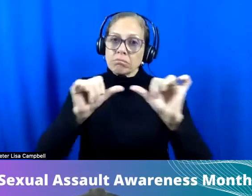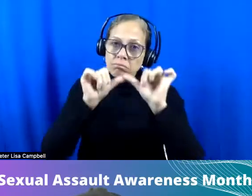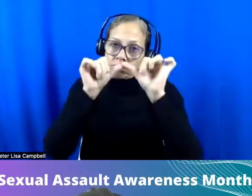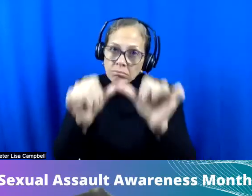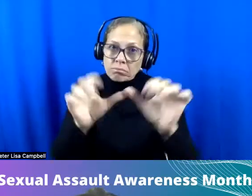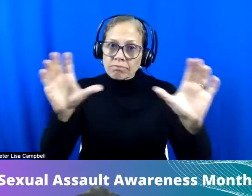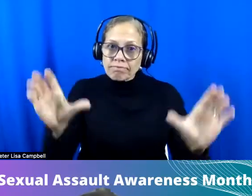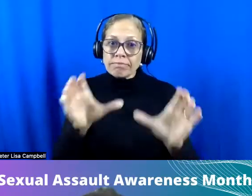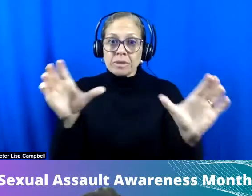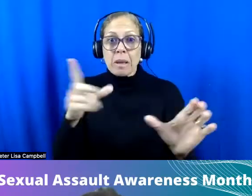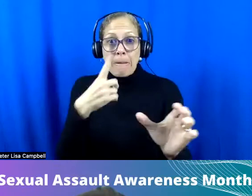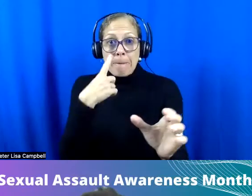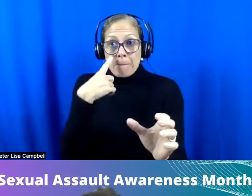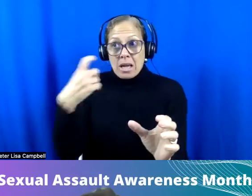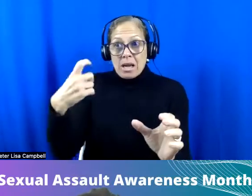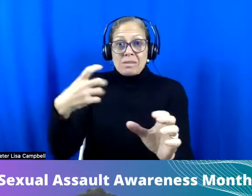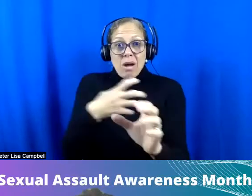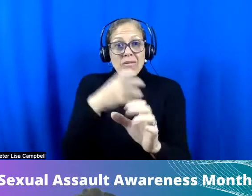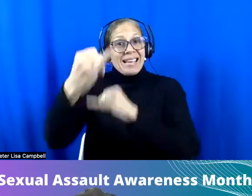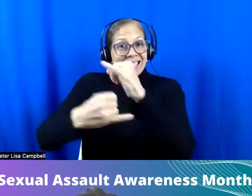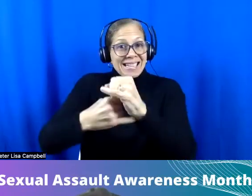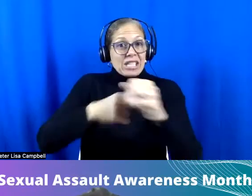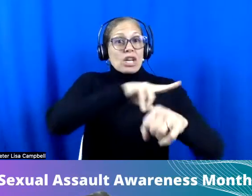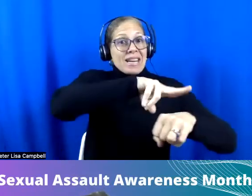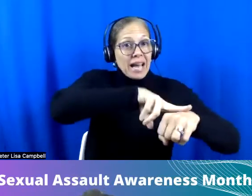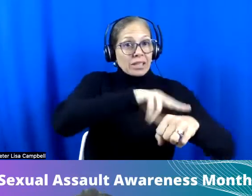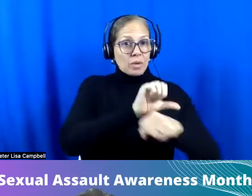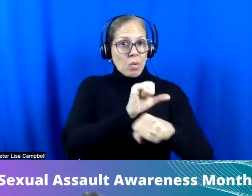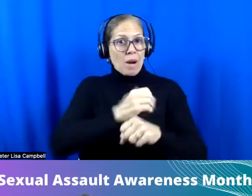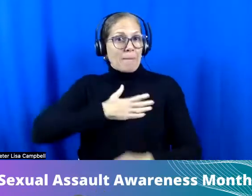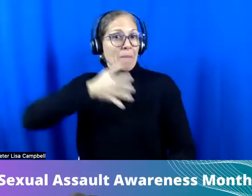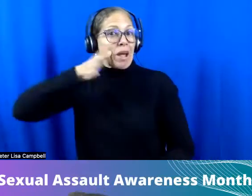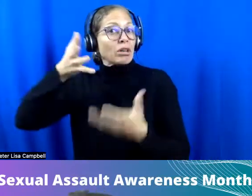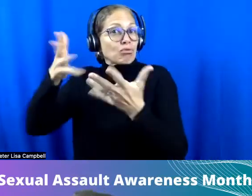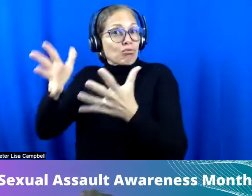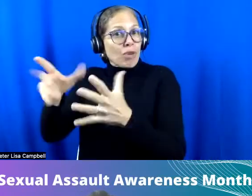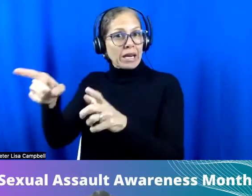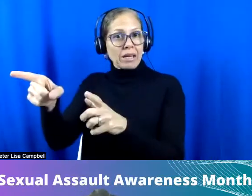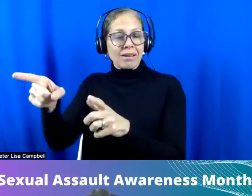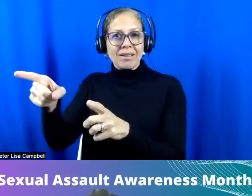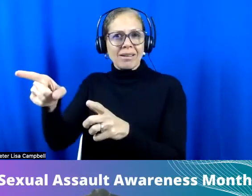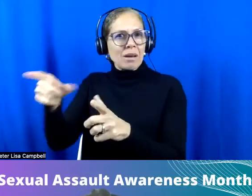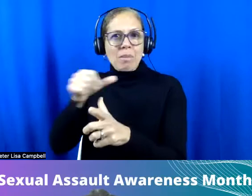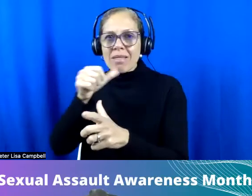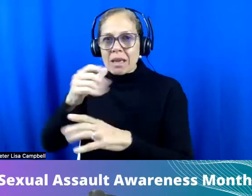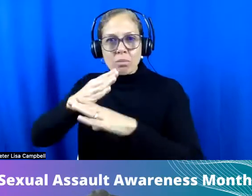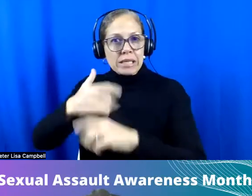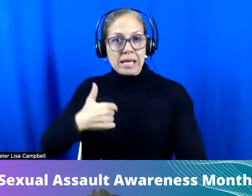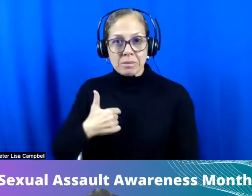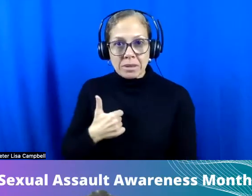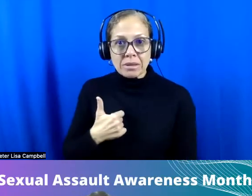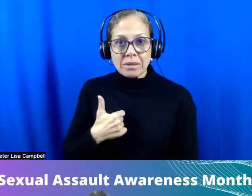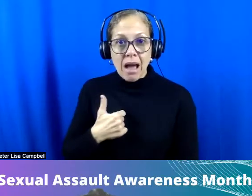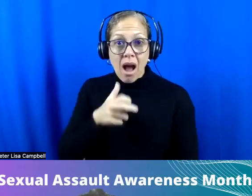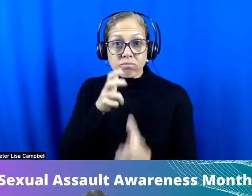international as well as national work that my parents have done. And they didn't protect me when I cried for